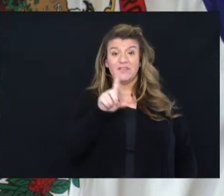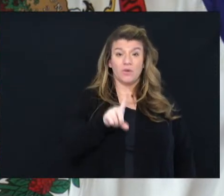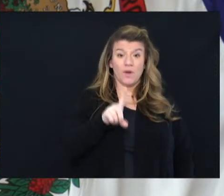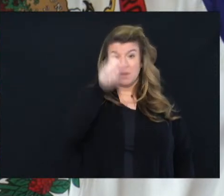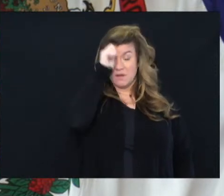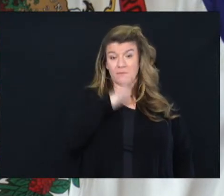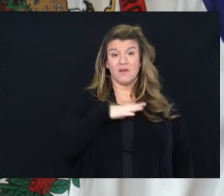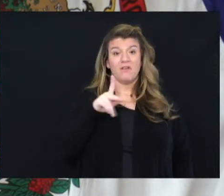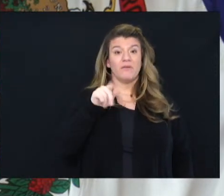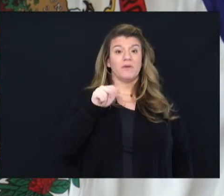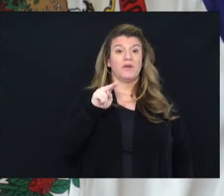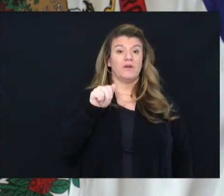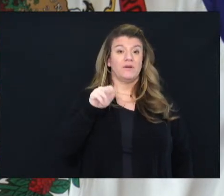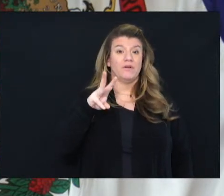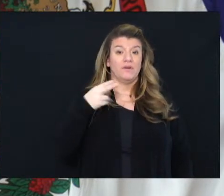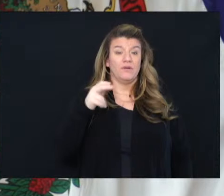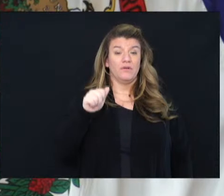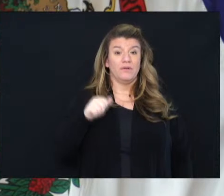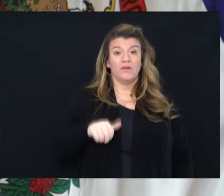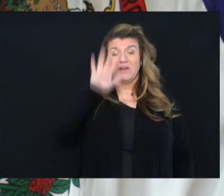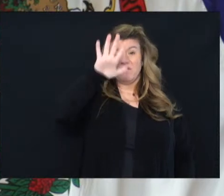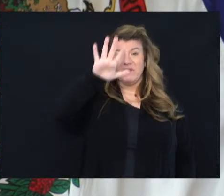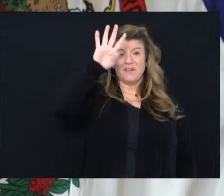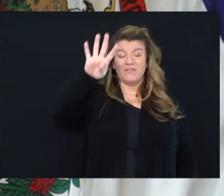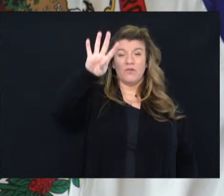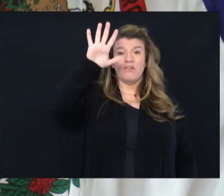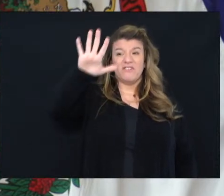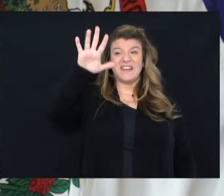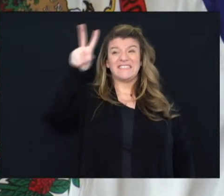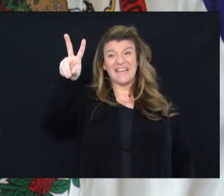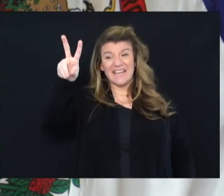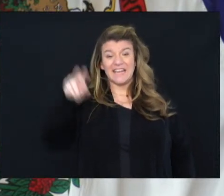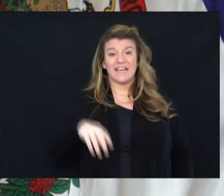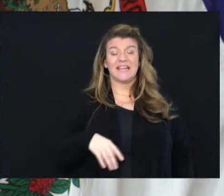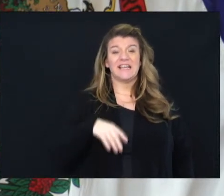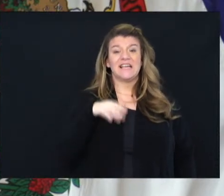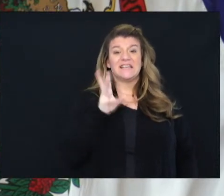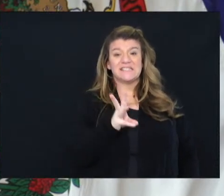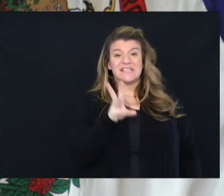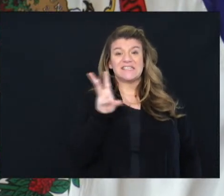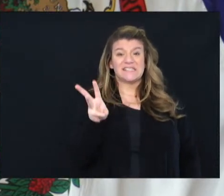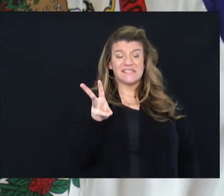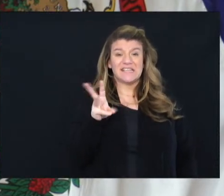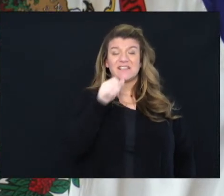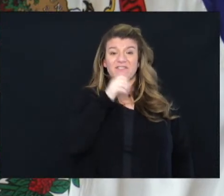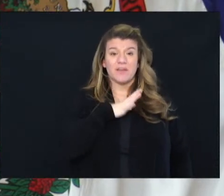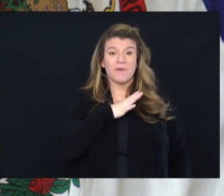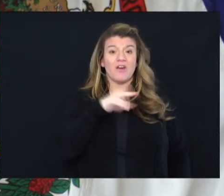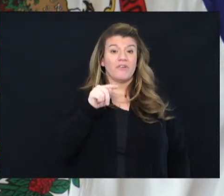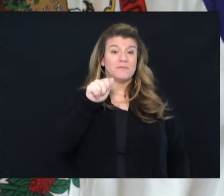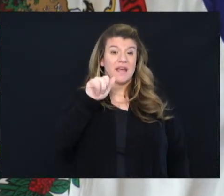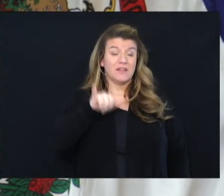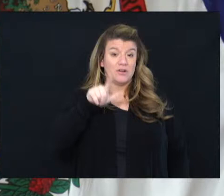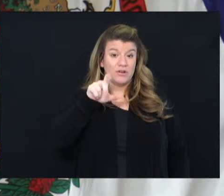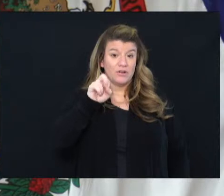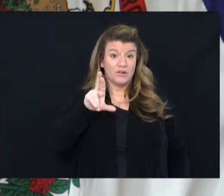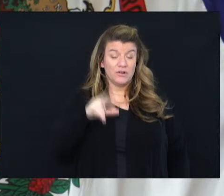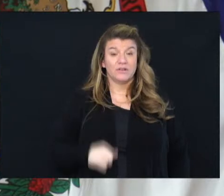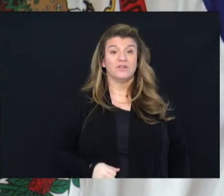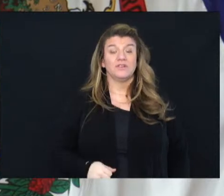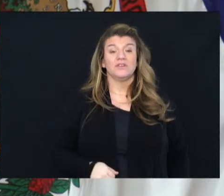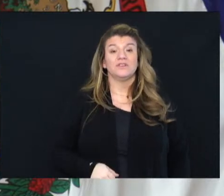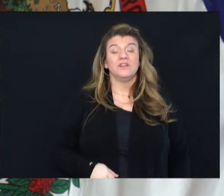71-year-old male from Kanawha County. The 5,452nd death, a 66-year-old female from Taylor County.